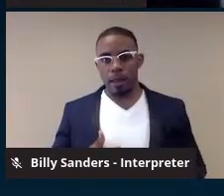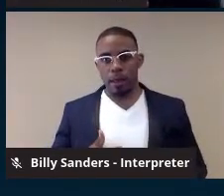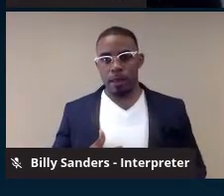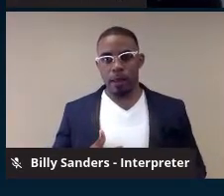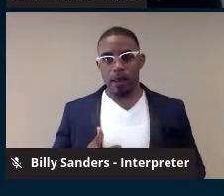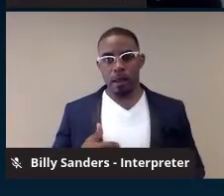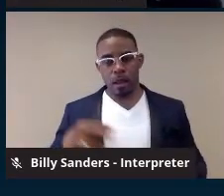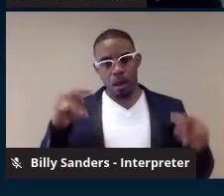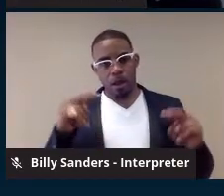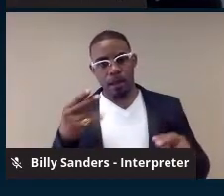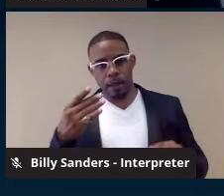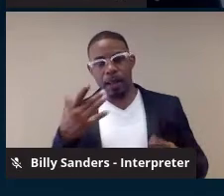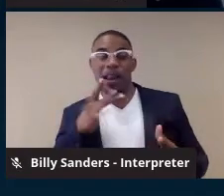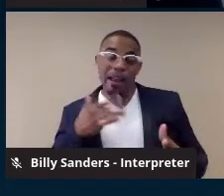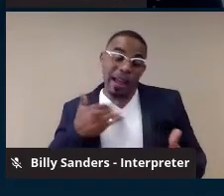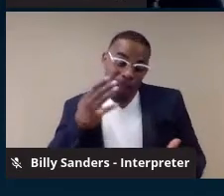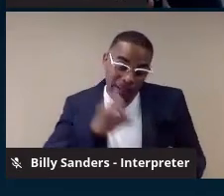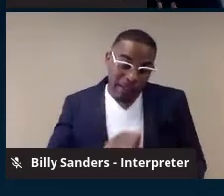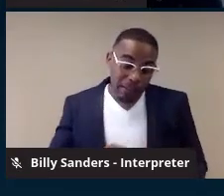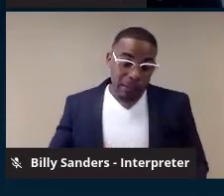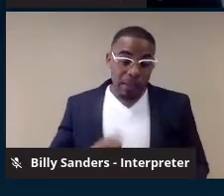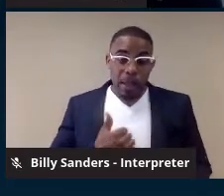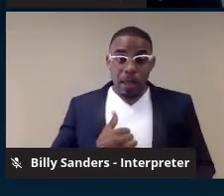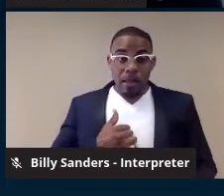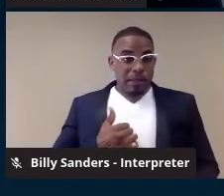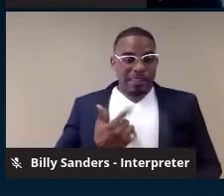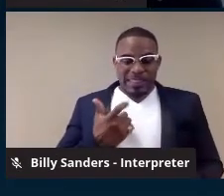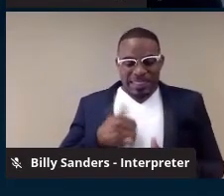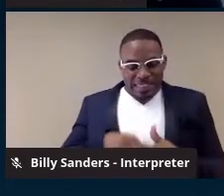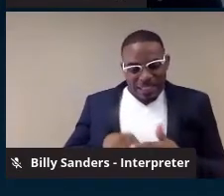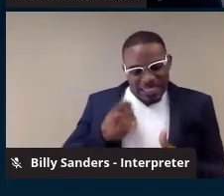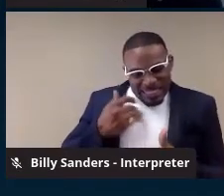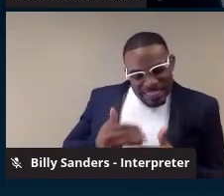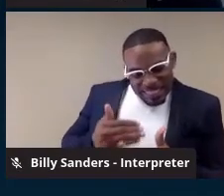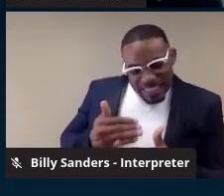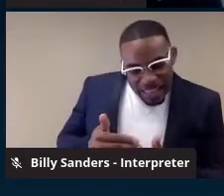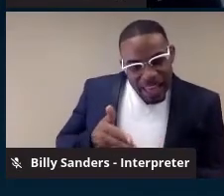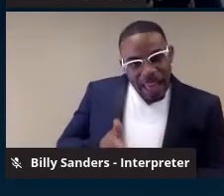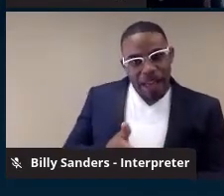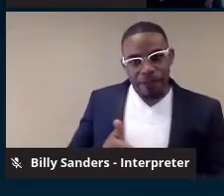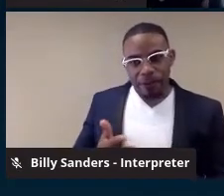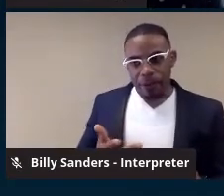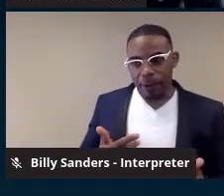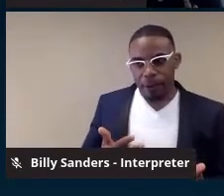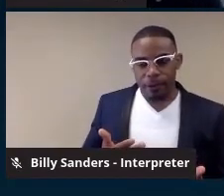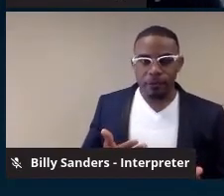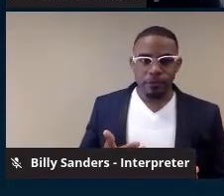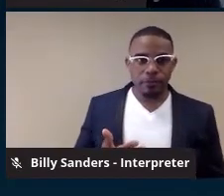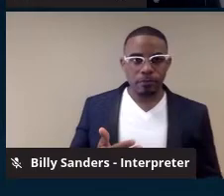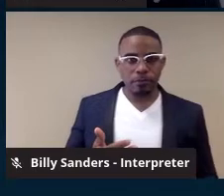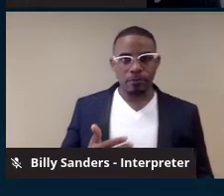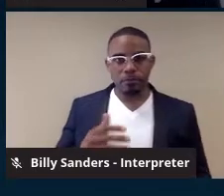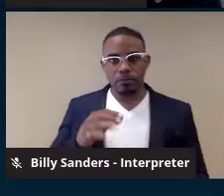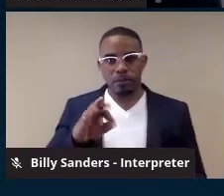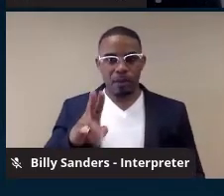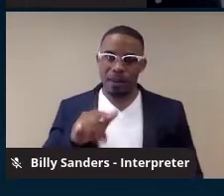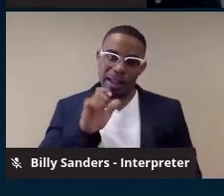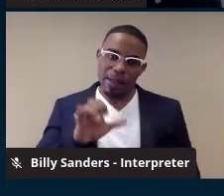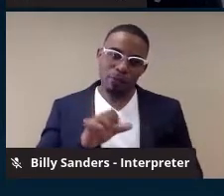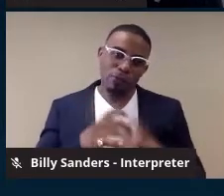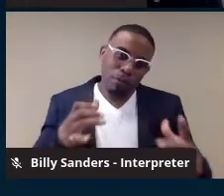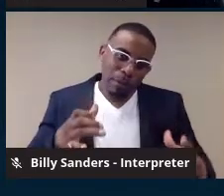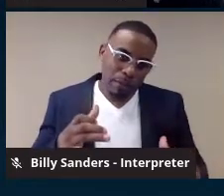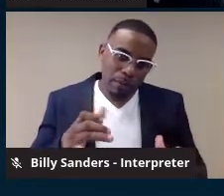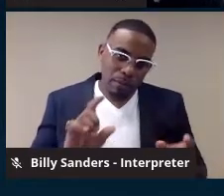lucky, I guess, where I came in just after web forms. Didn't really have to do too much web